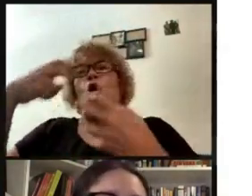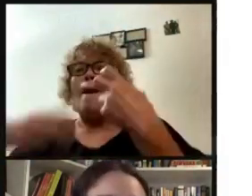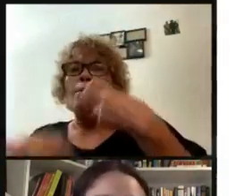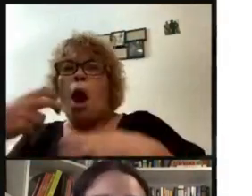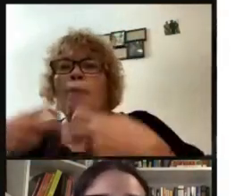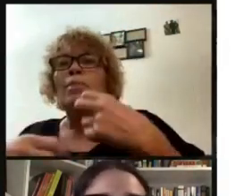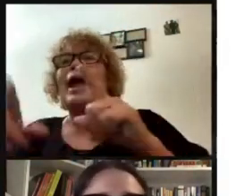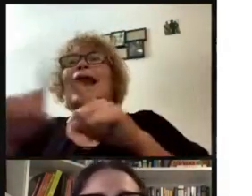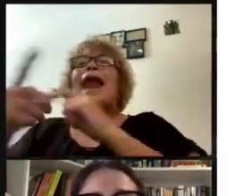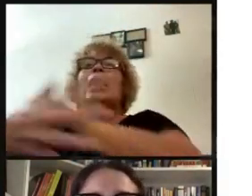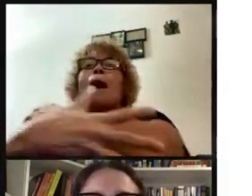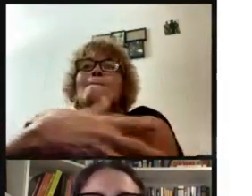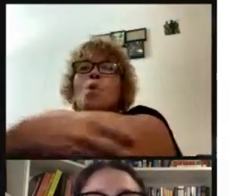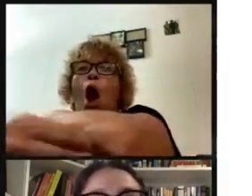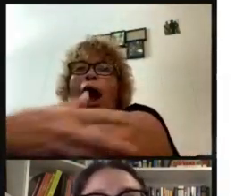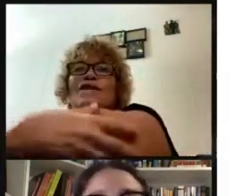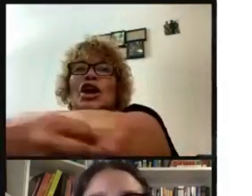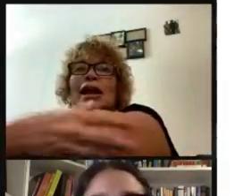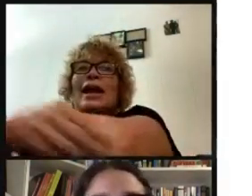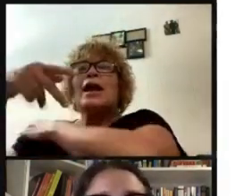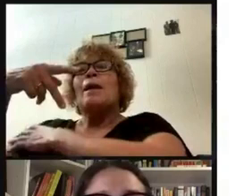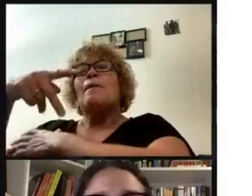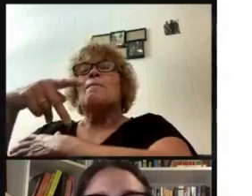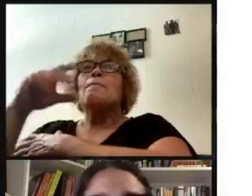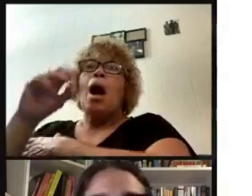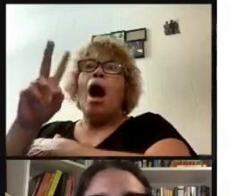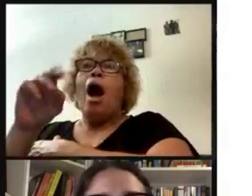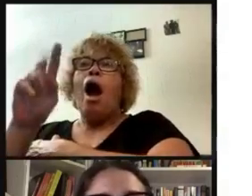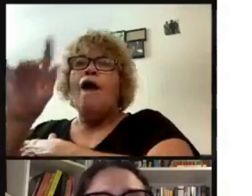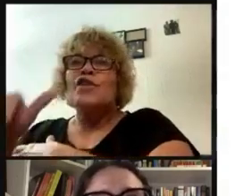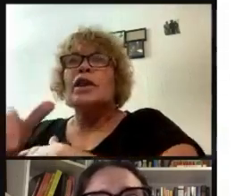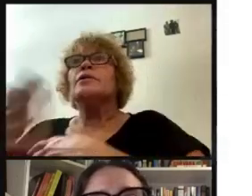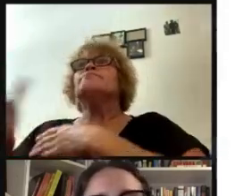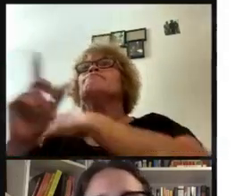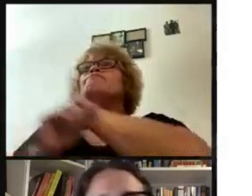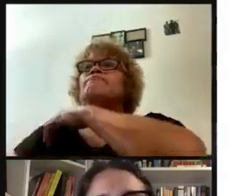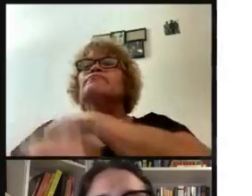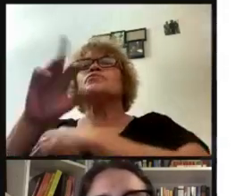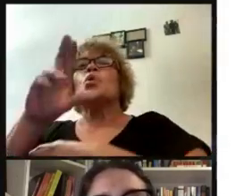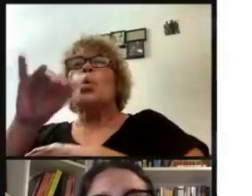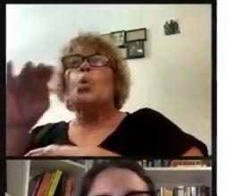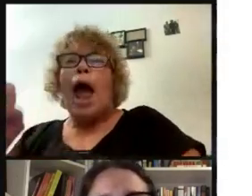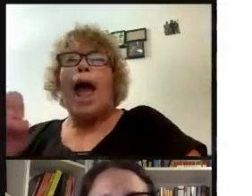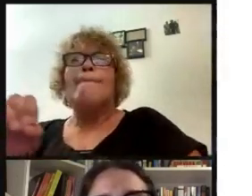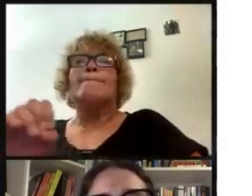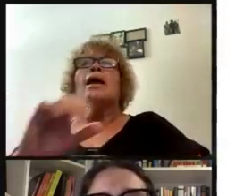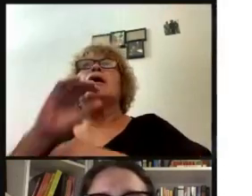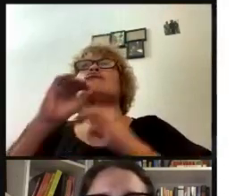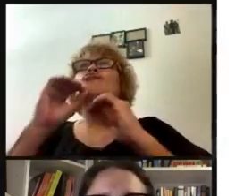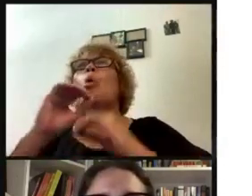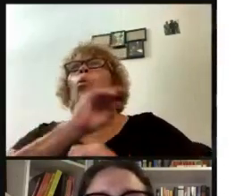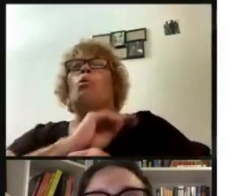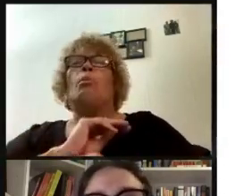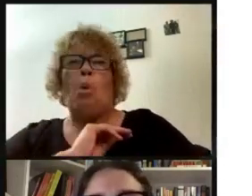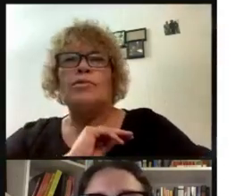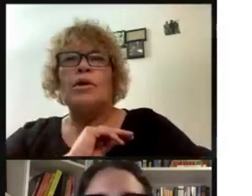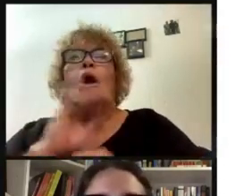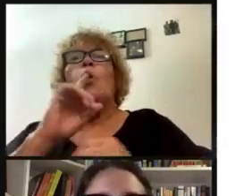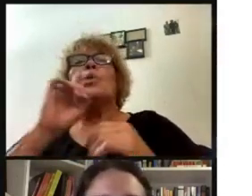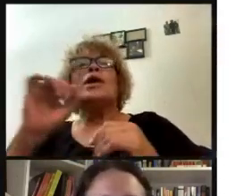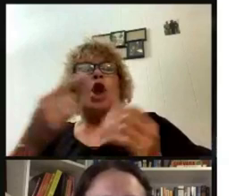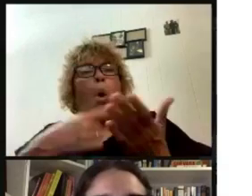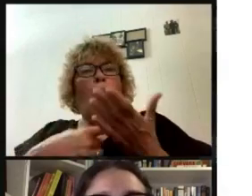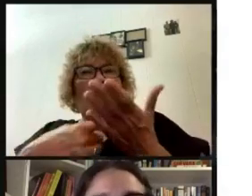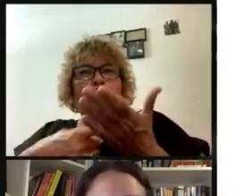like poverty, crime and immorality, that these problems can be addressed if we could only control